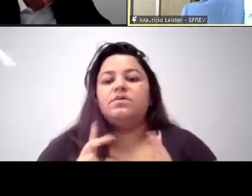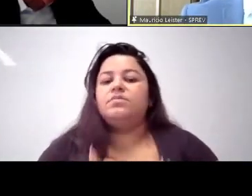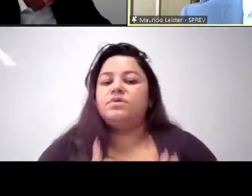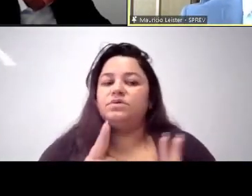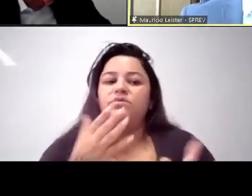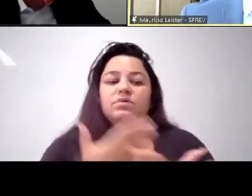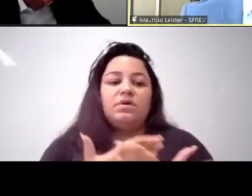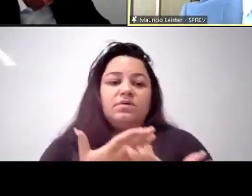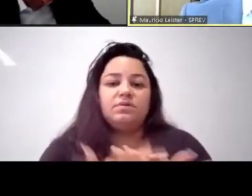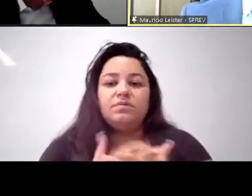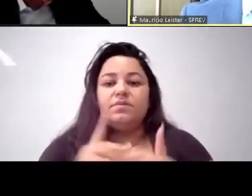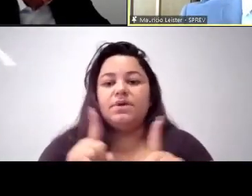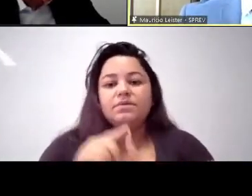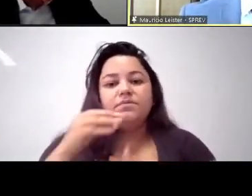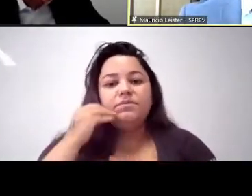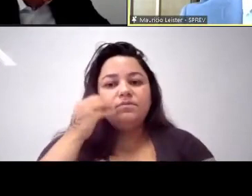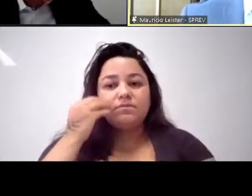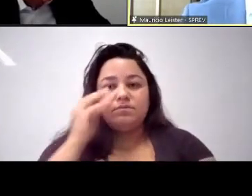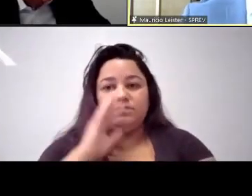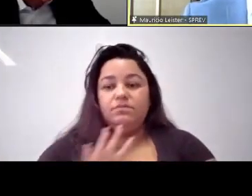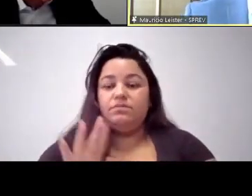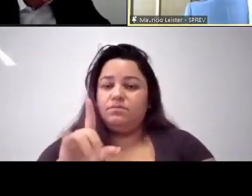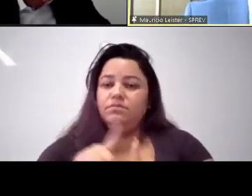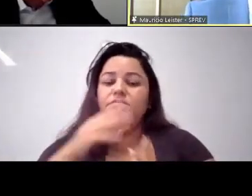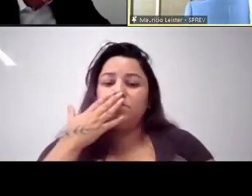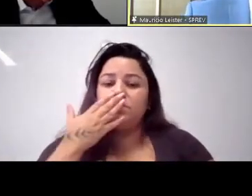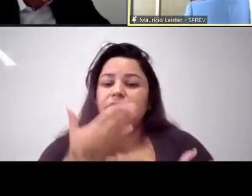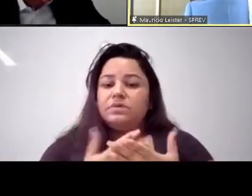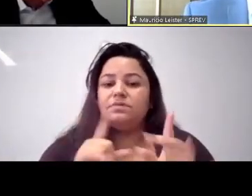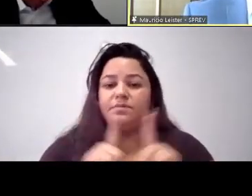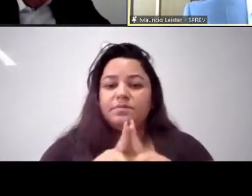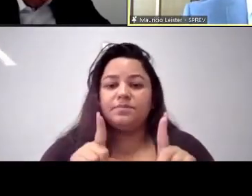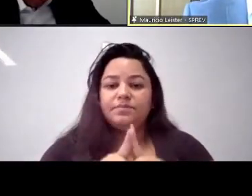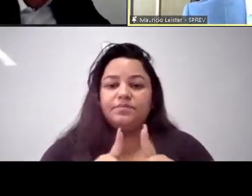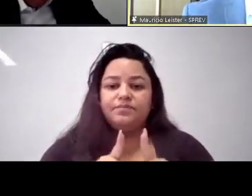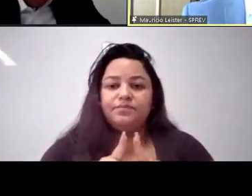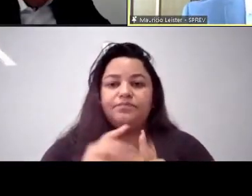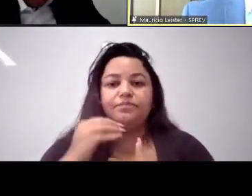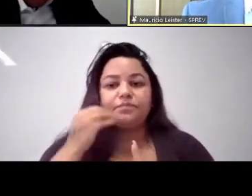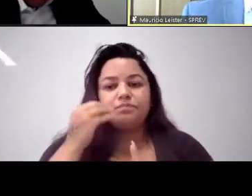We can do a harmonization and understand the scenario.